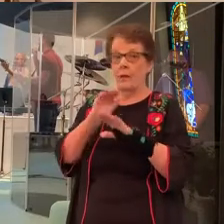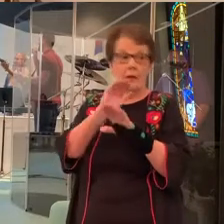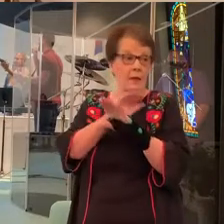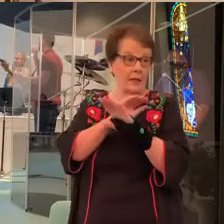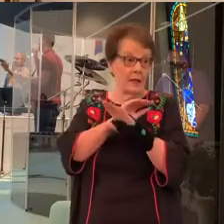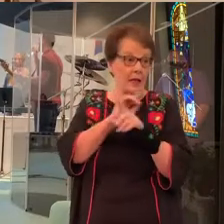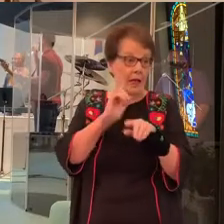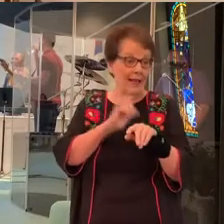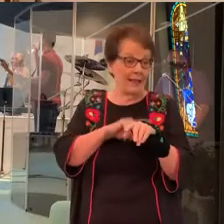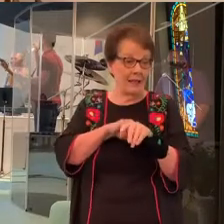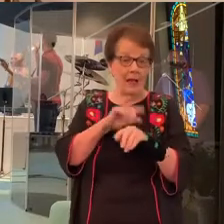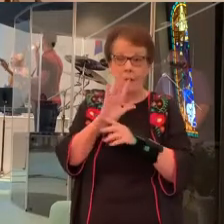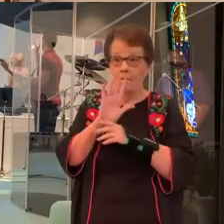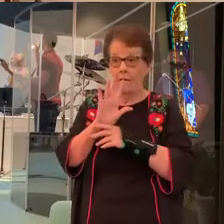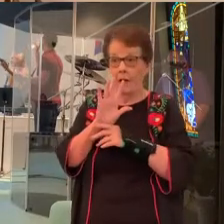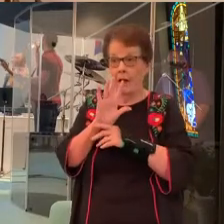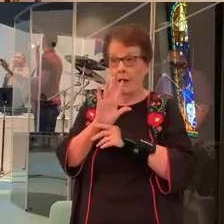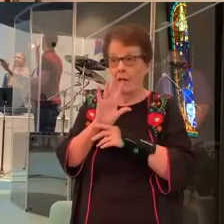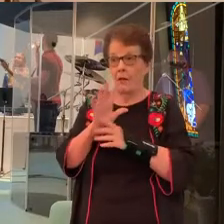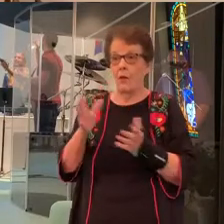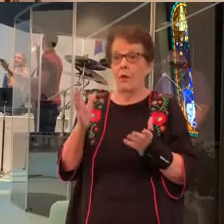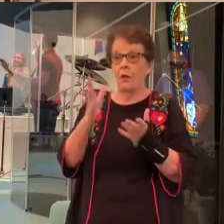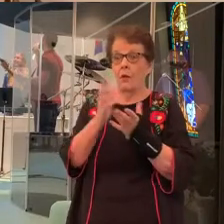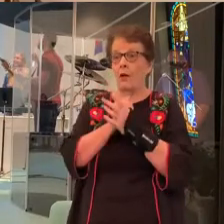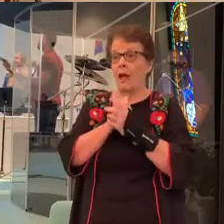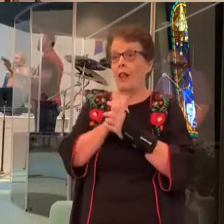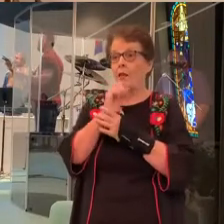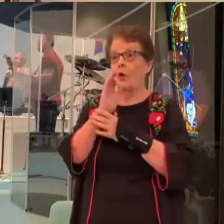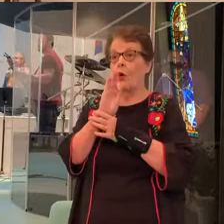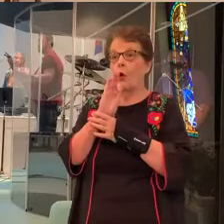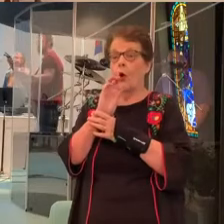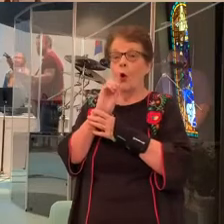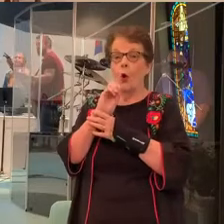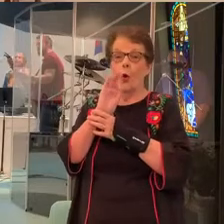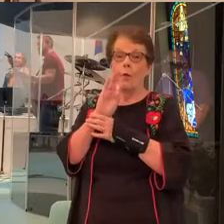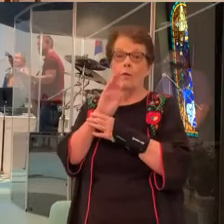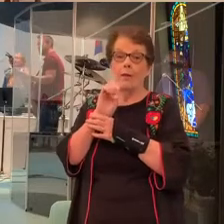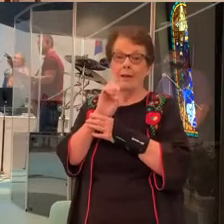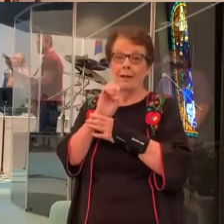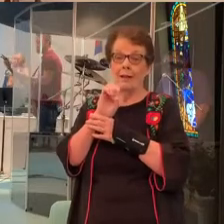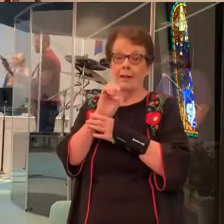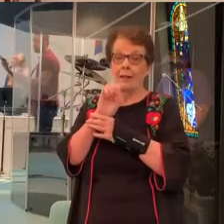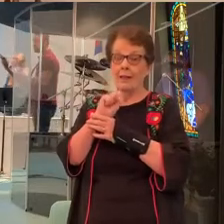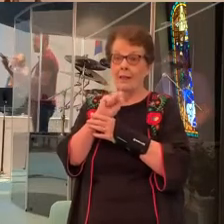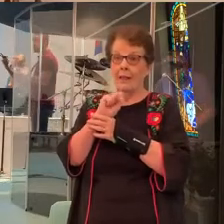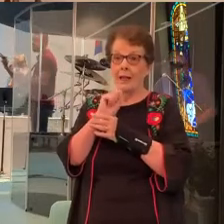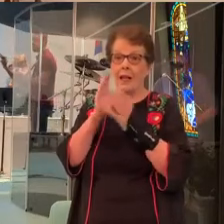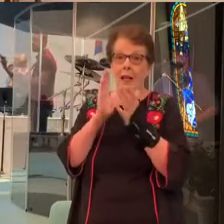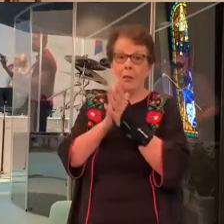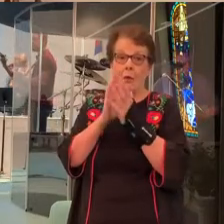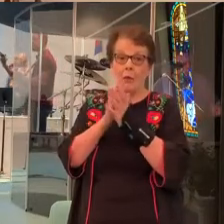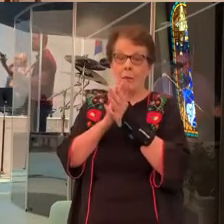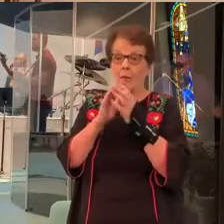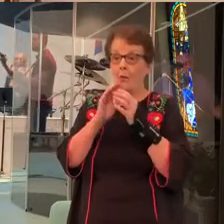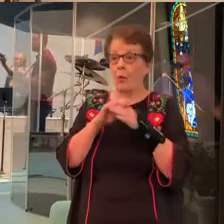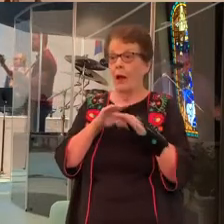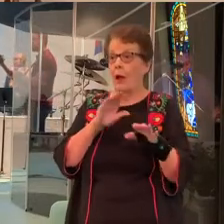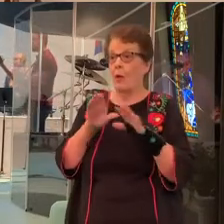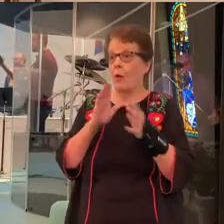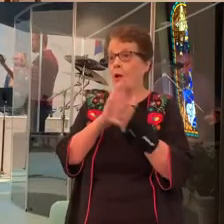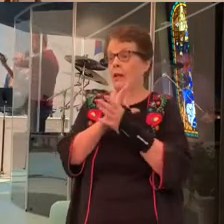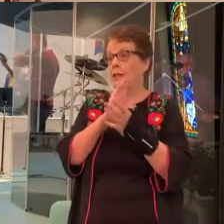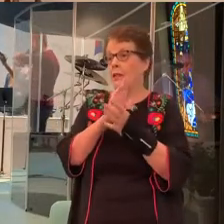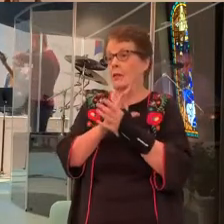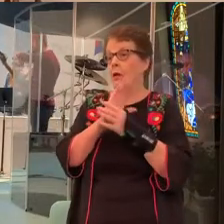Tonight at 5 o'clock, we will be gathering at Old Fort Elementary School, and we will be prayer walking the school. Now,